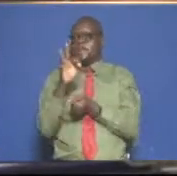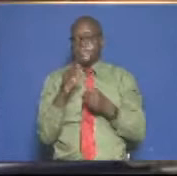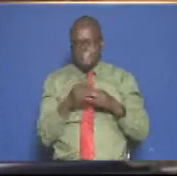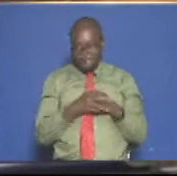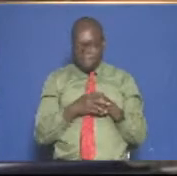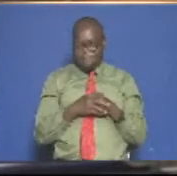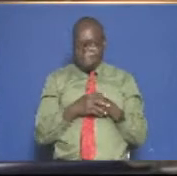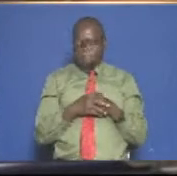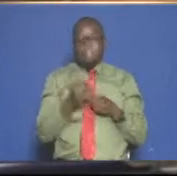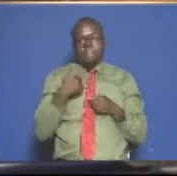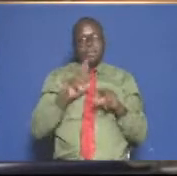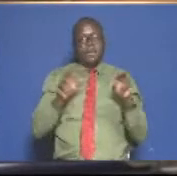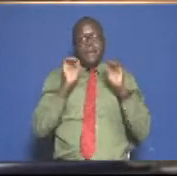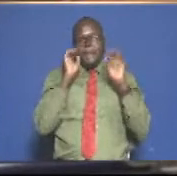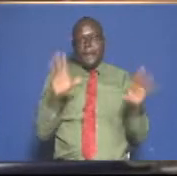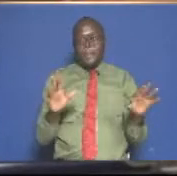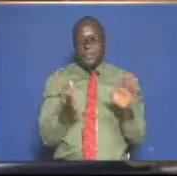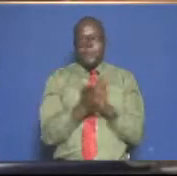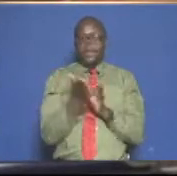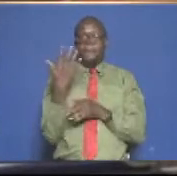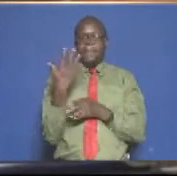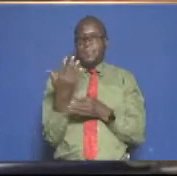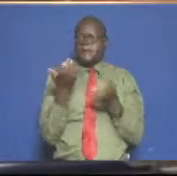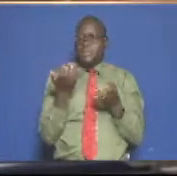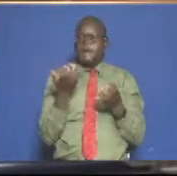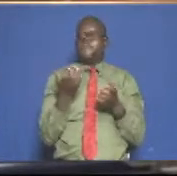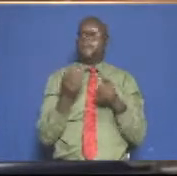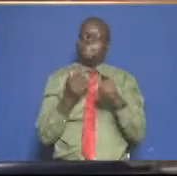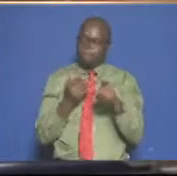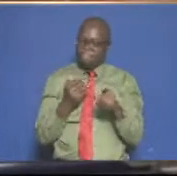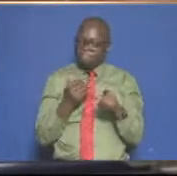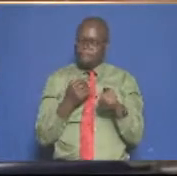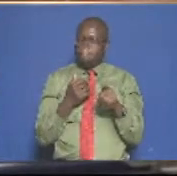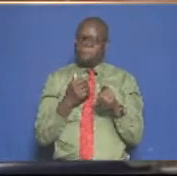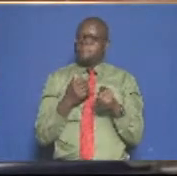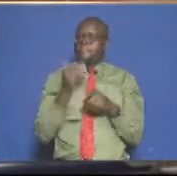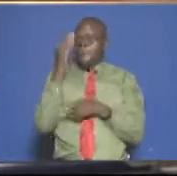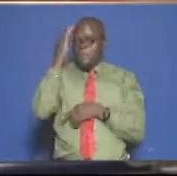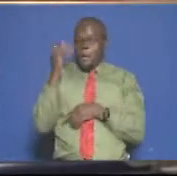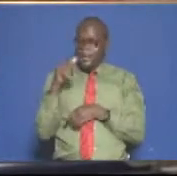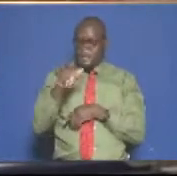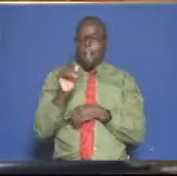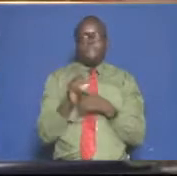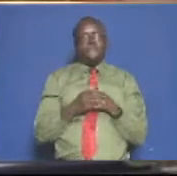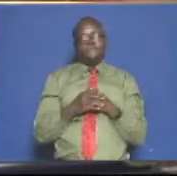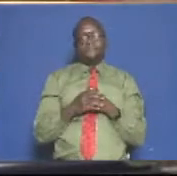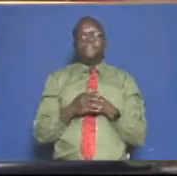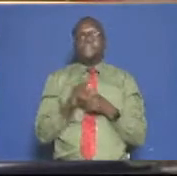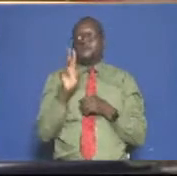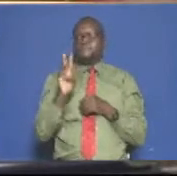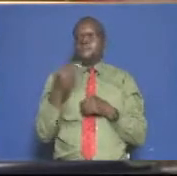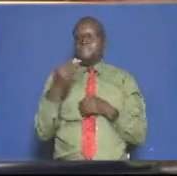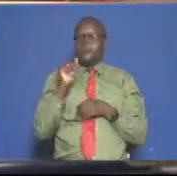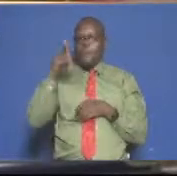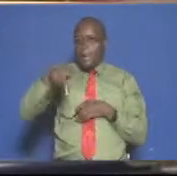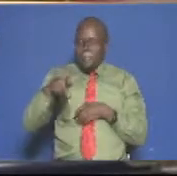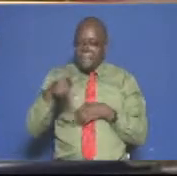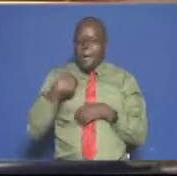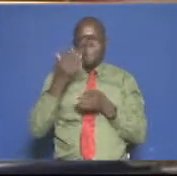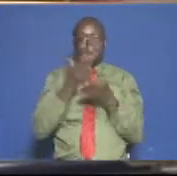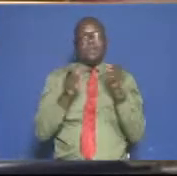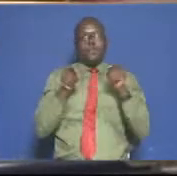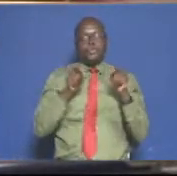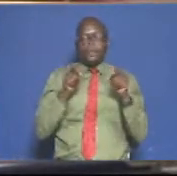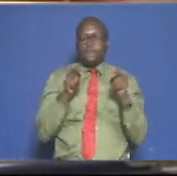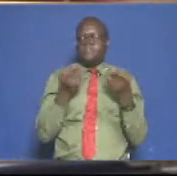I was not ready with all the papers that were required. And he personally, because he was a whip and had some control here and there, he